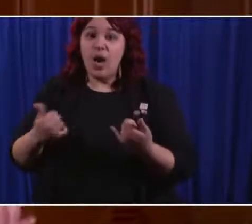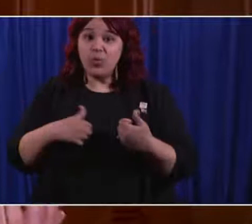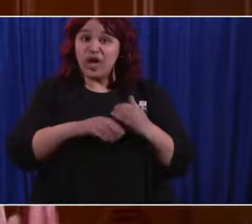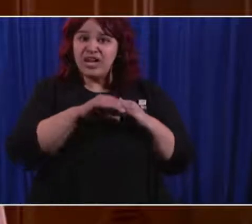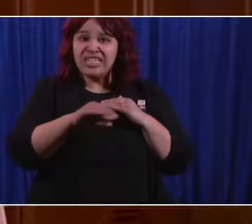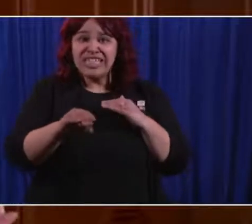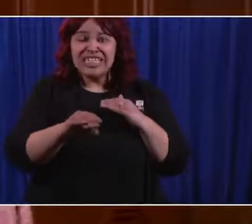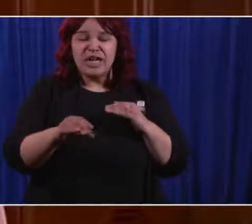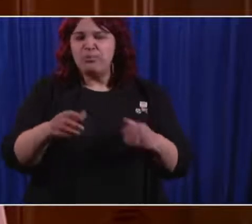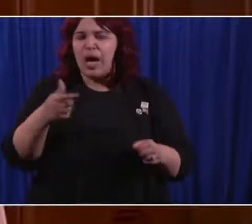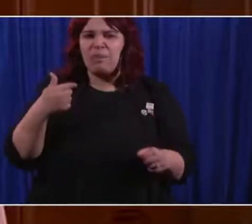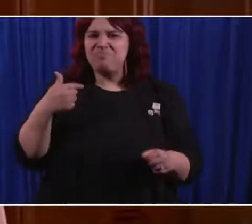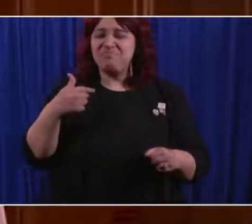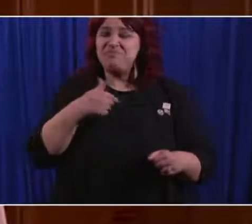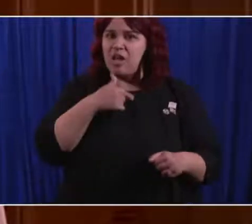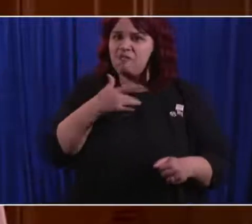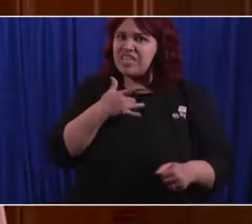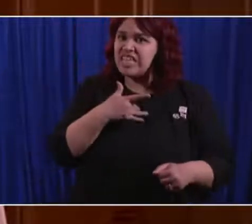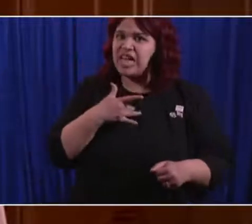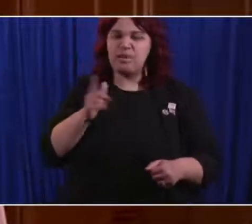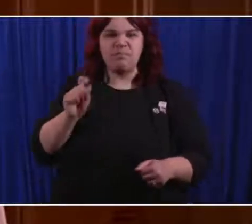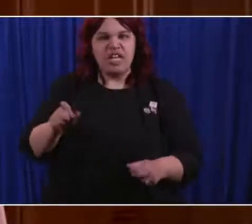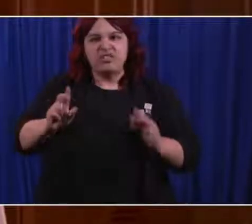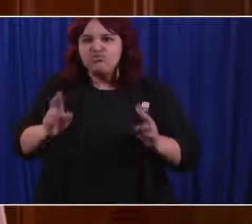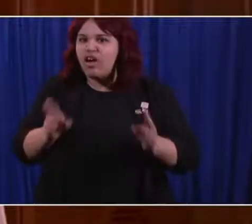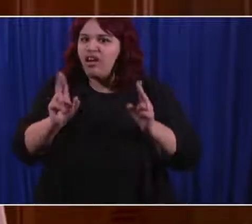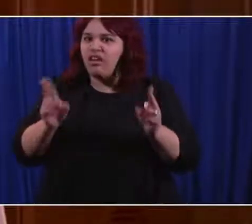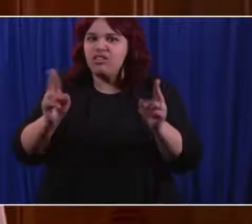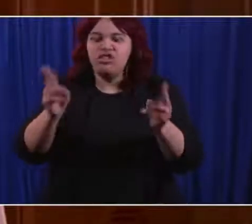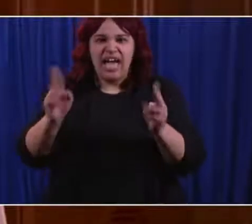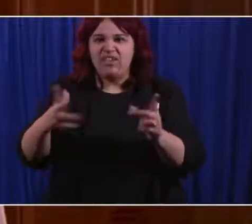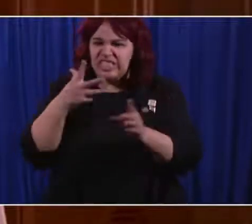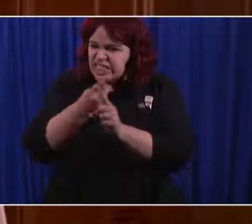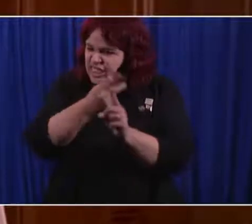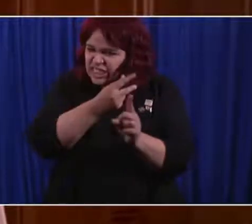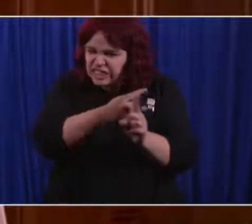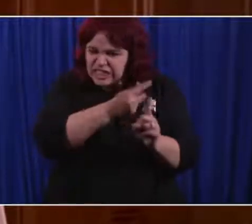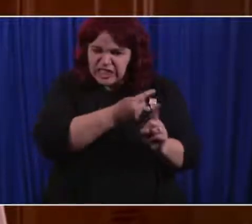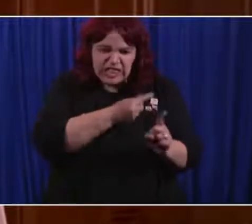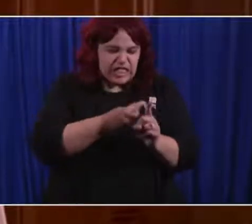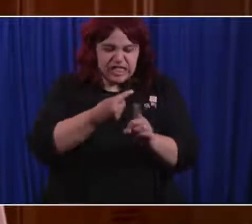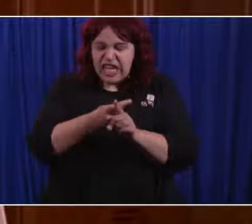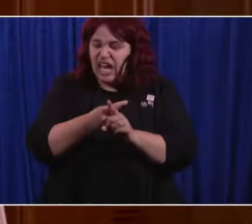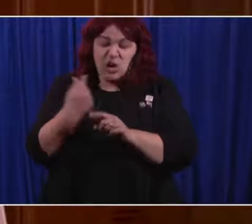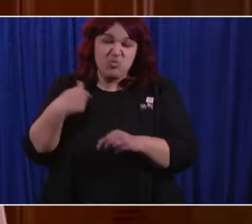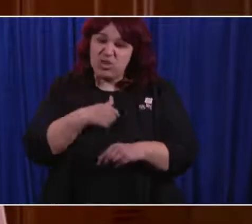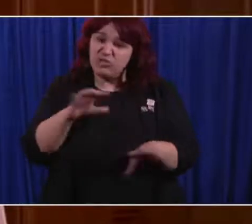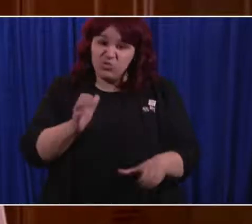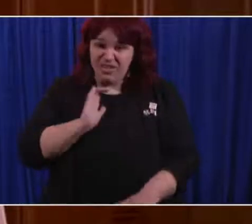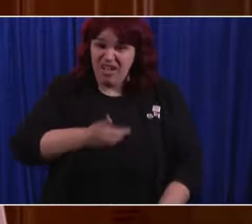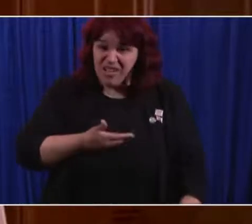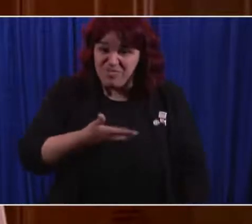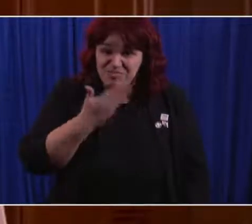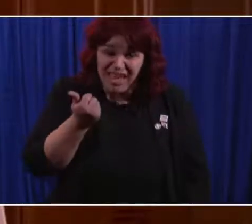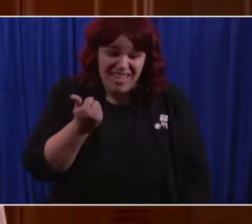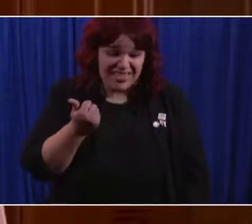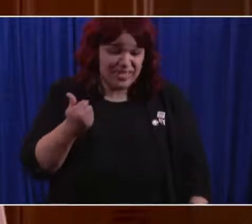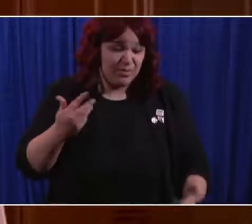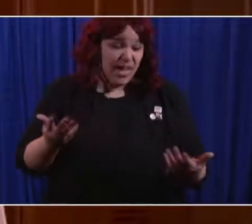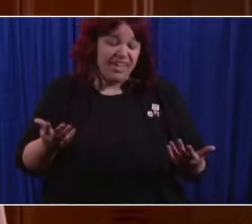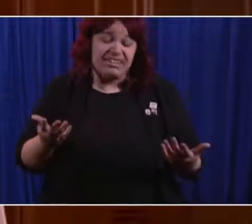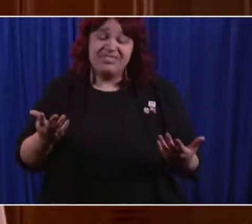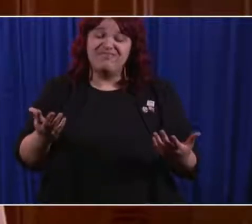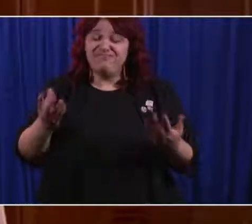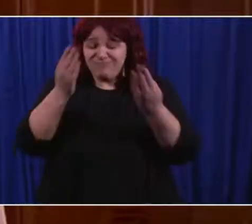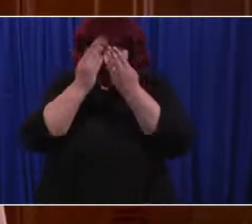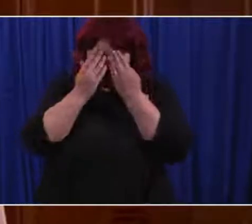race, Scott, and we're vaccinating as fast as we can. We just encourage everyone, if you want to get back to normal, the